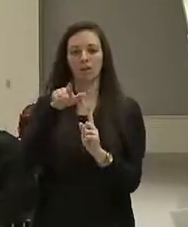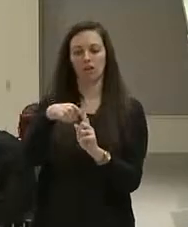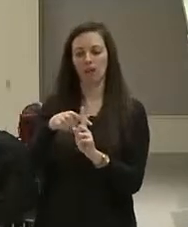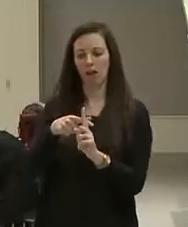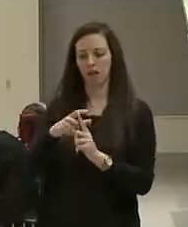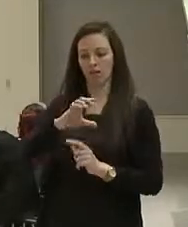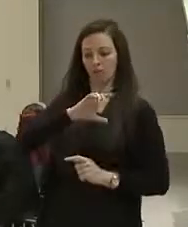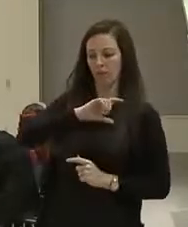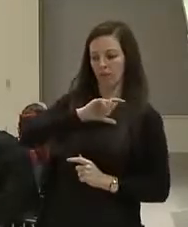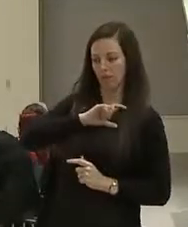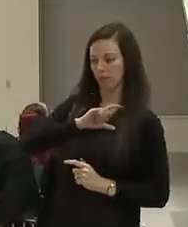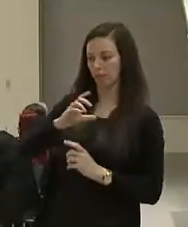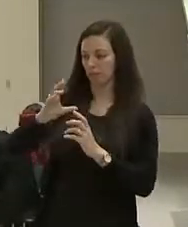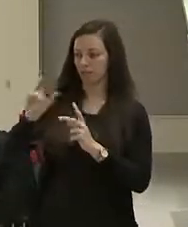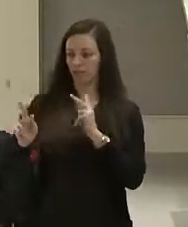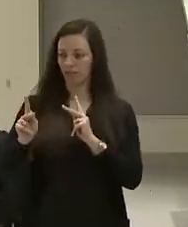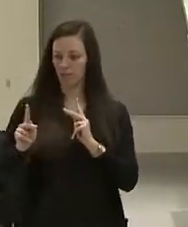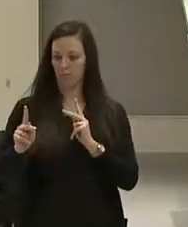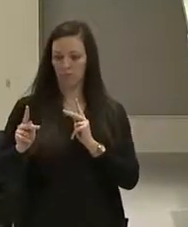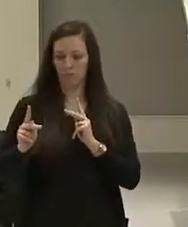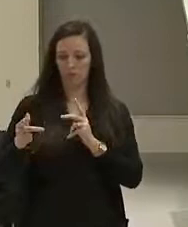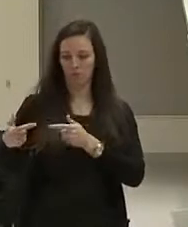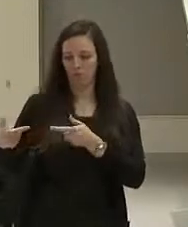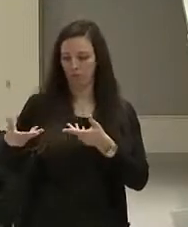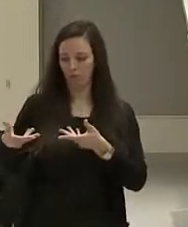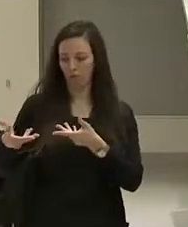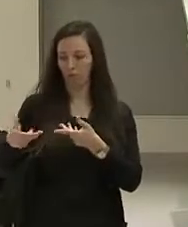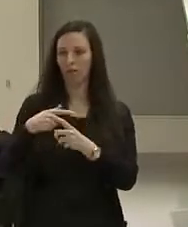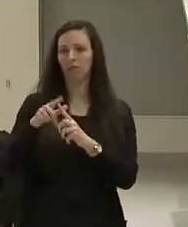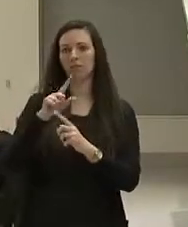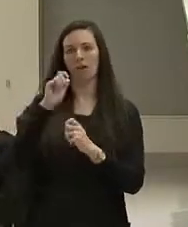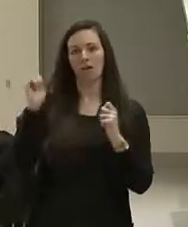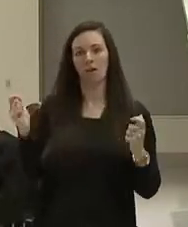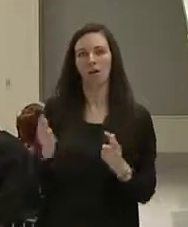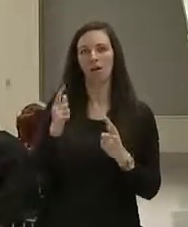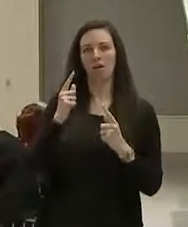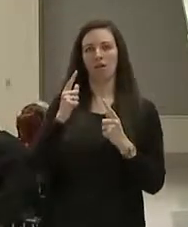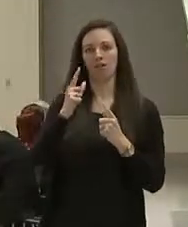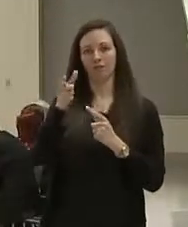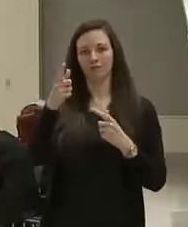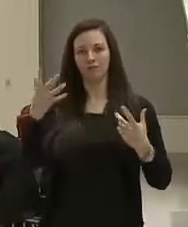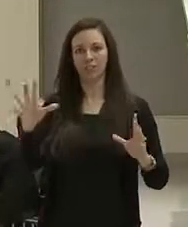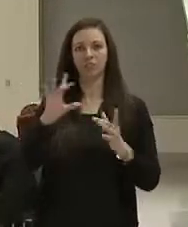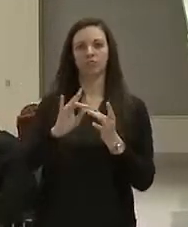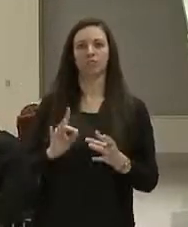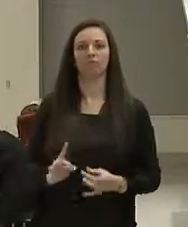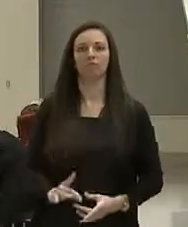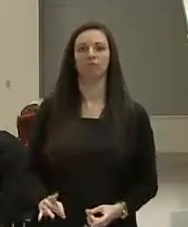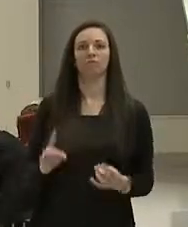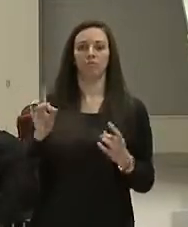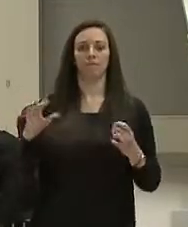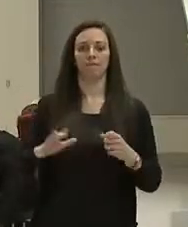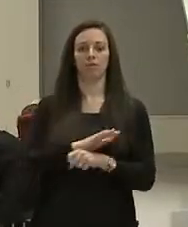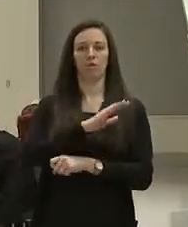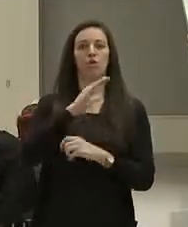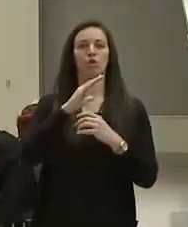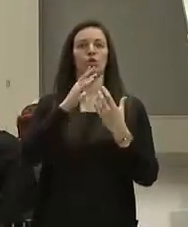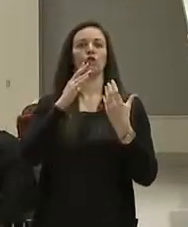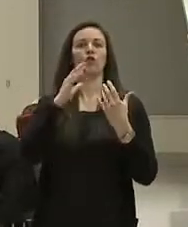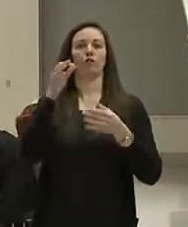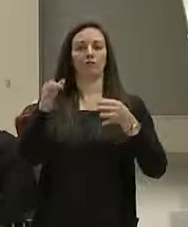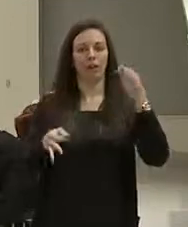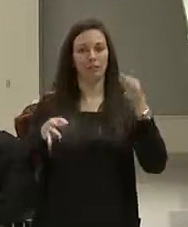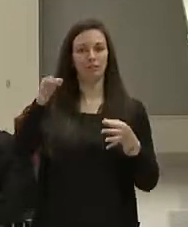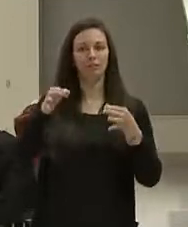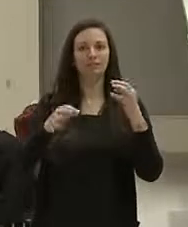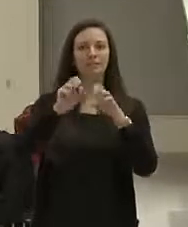at the street level, but it's about everything that he mentioned. It's about the entire criminal justice system. It's about the